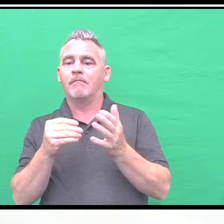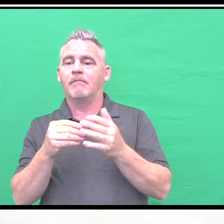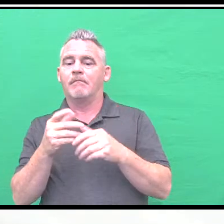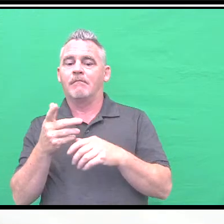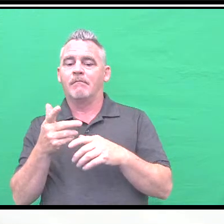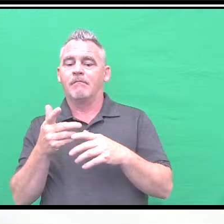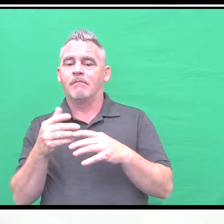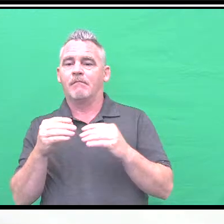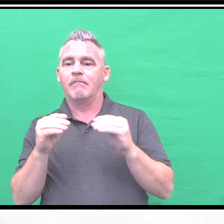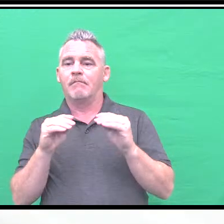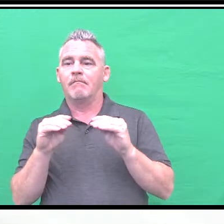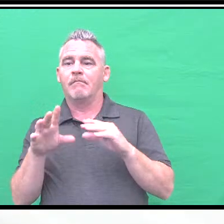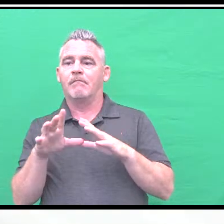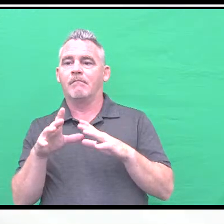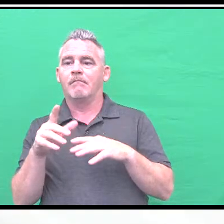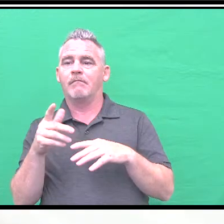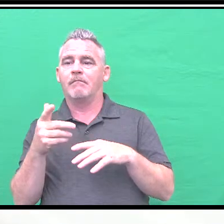please?